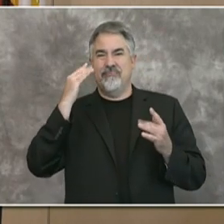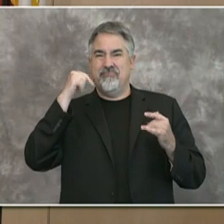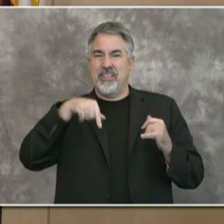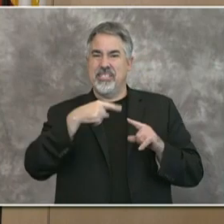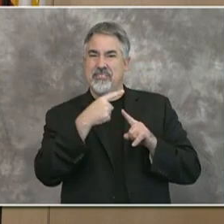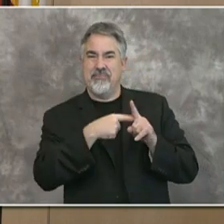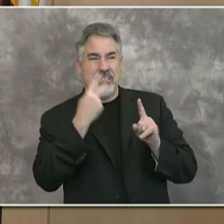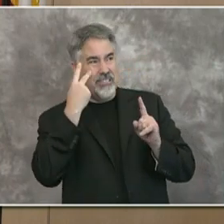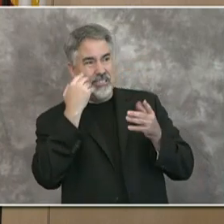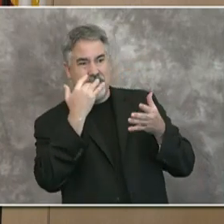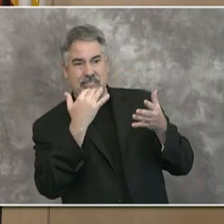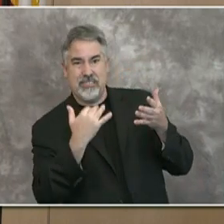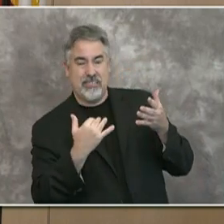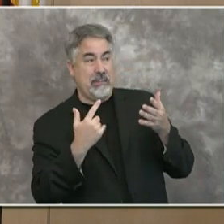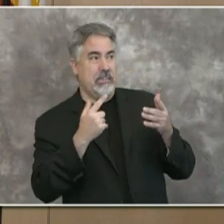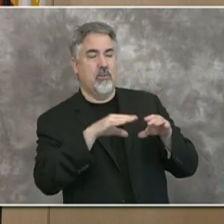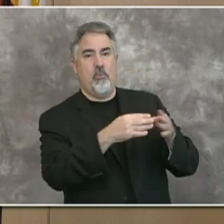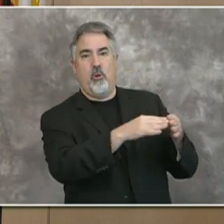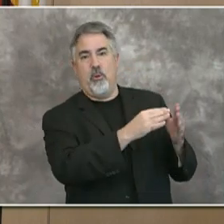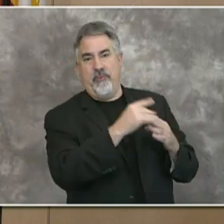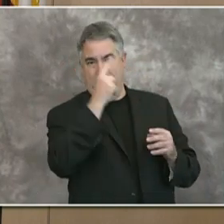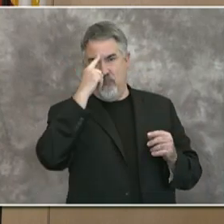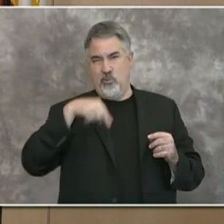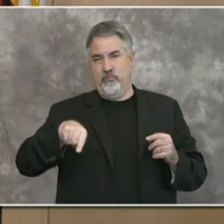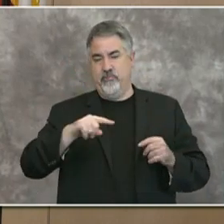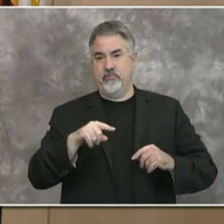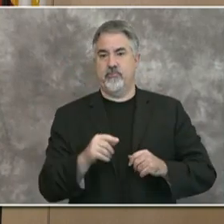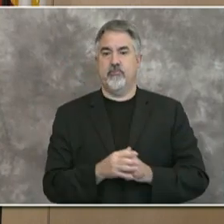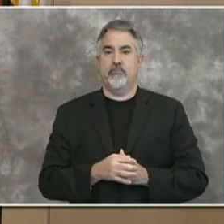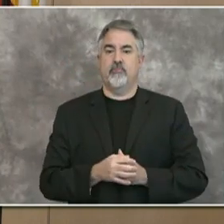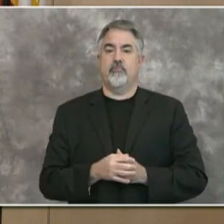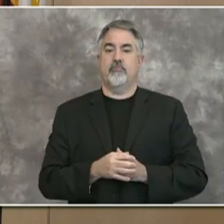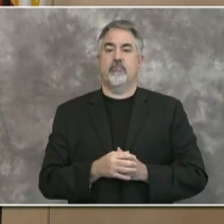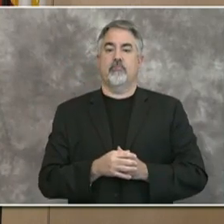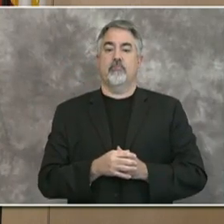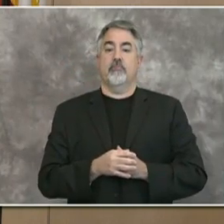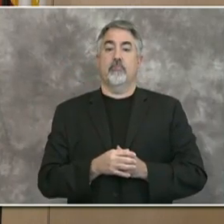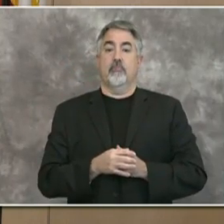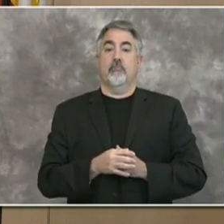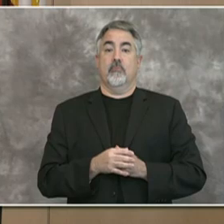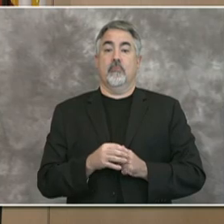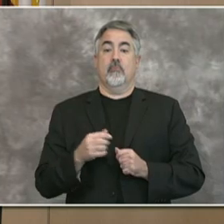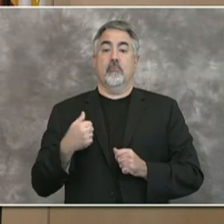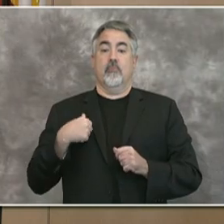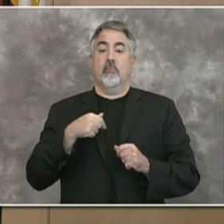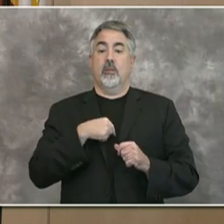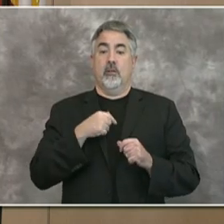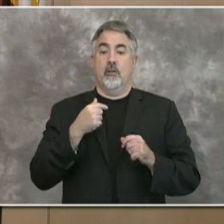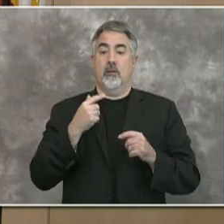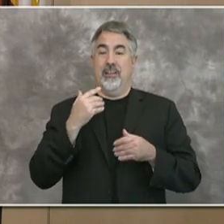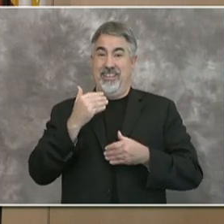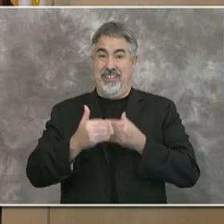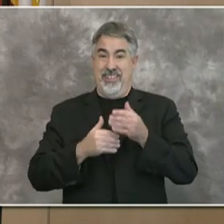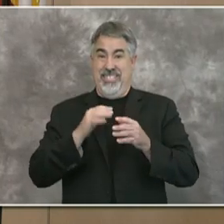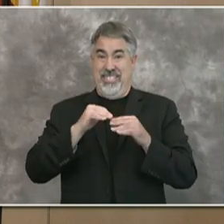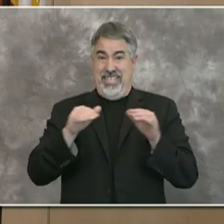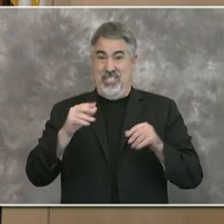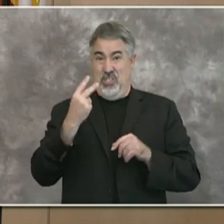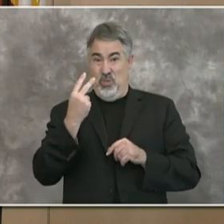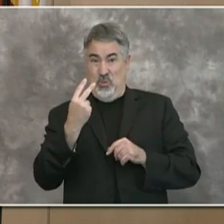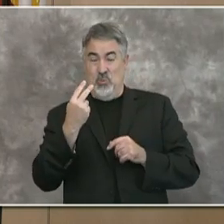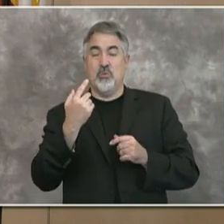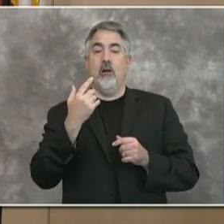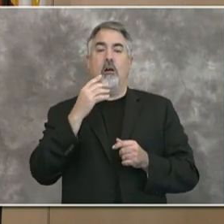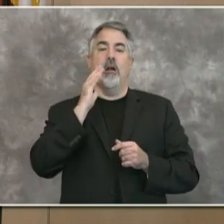we hope that we can transition from stage 2 to the next